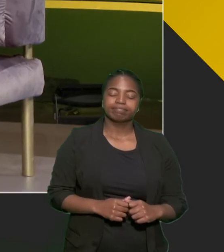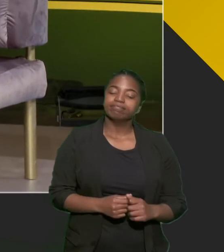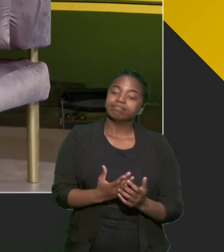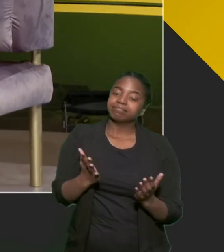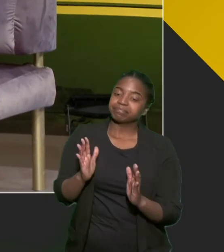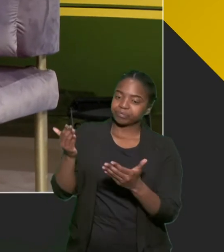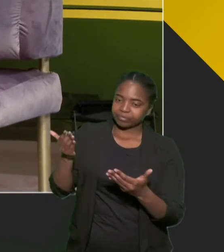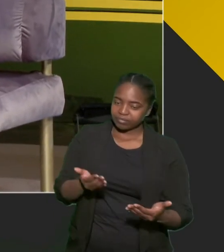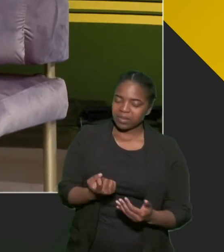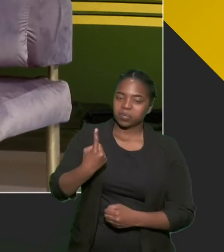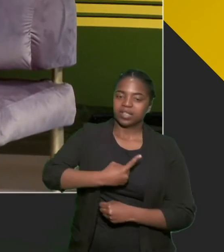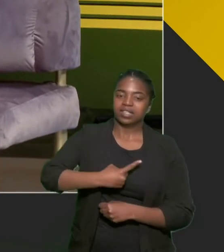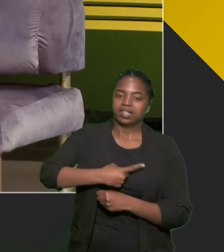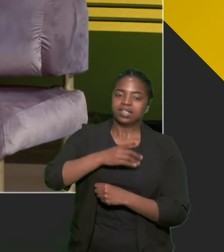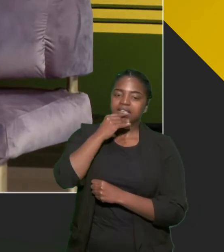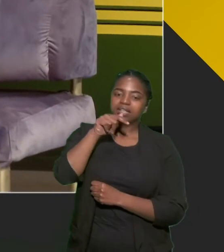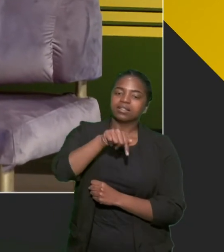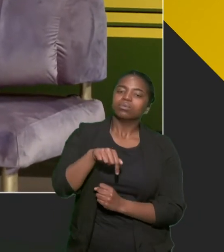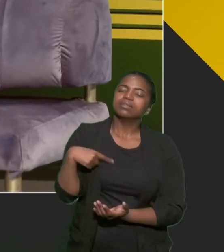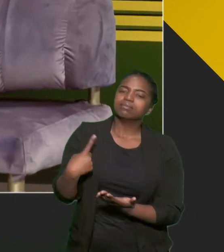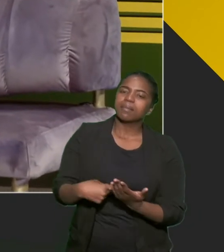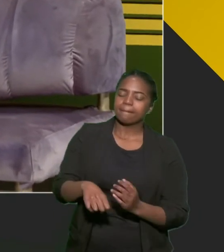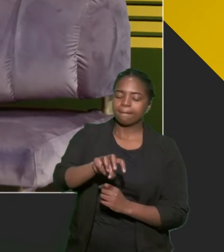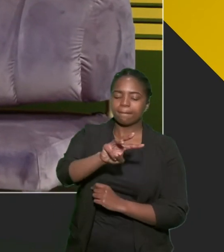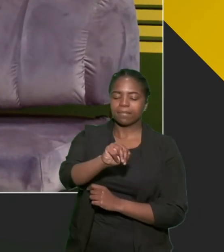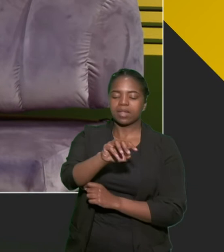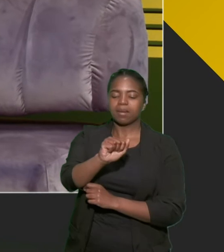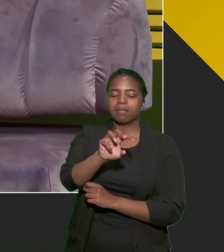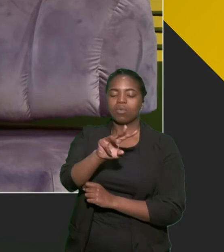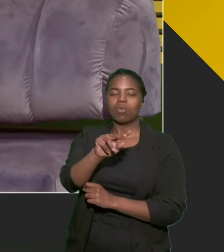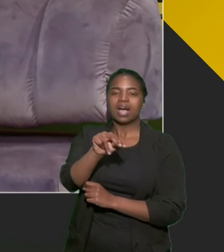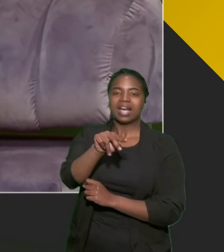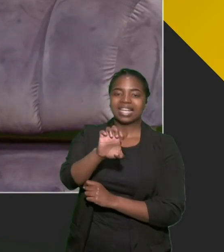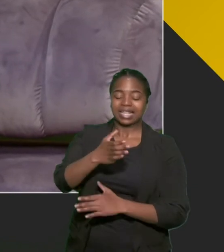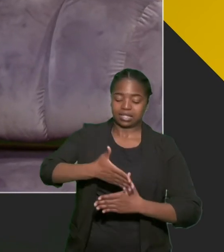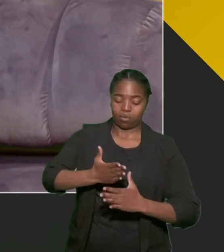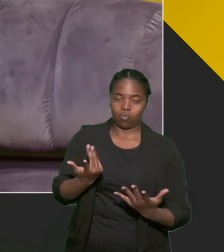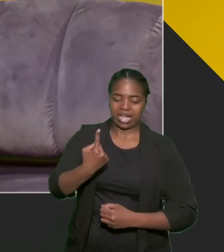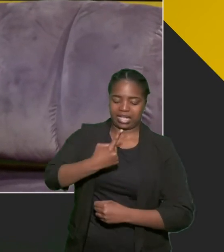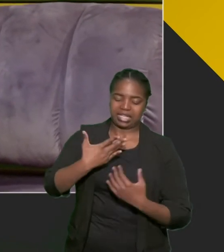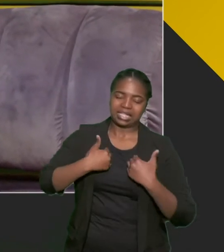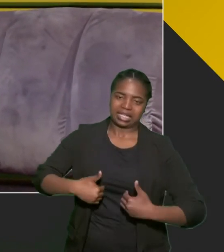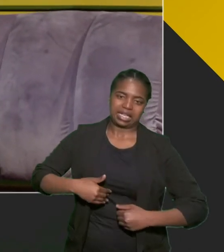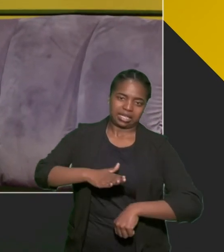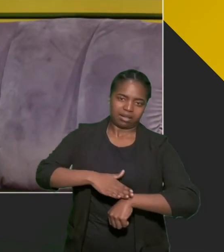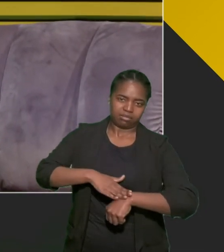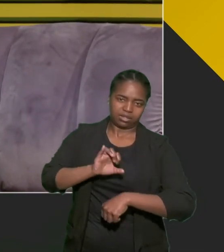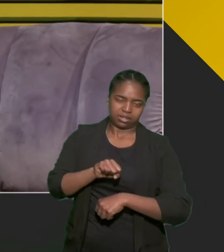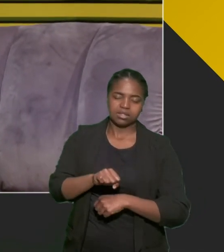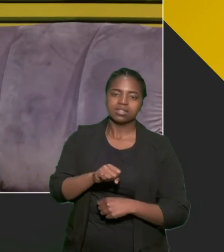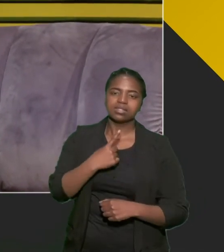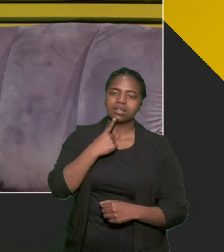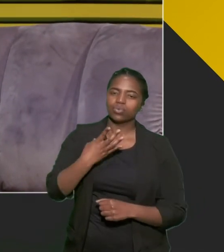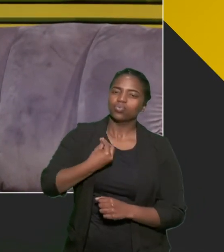Rowam Relebek on Daily Thetha. And Zera Mokwa Yani Mawande, who is a political journalist at Sunday Times. Abulela Katsona, some of the problems that the youth on the